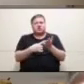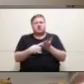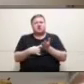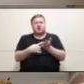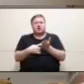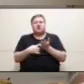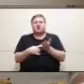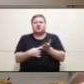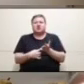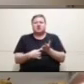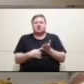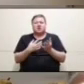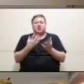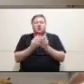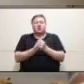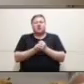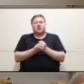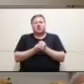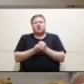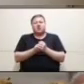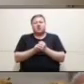with the